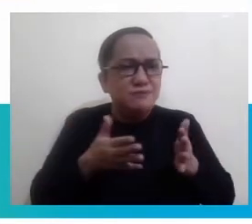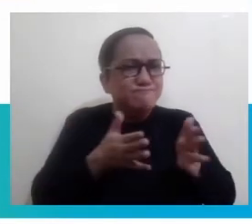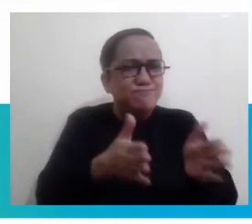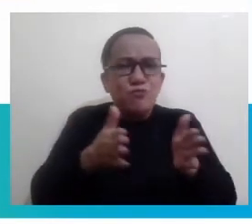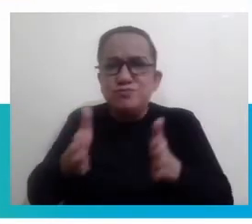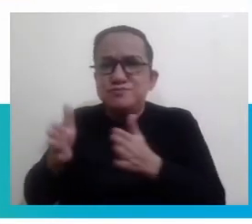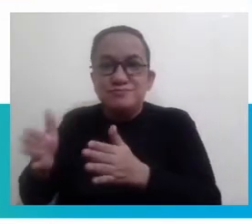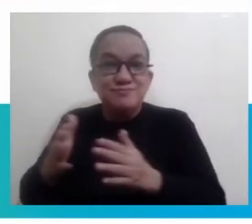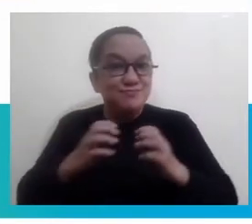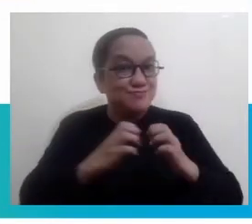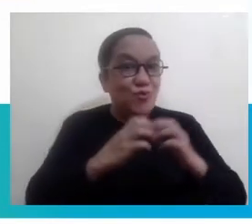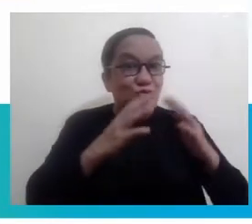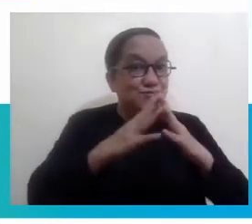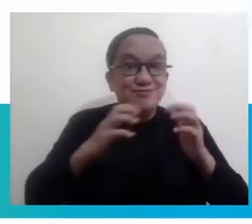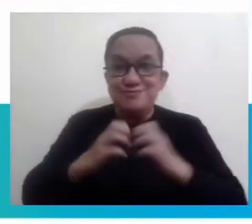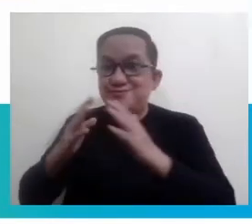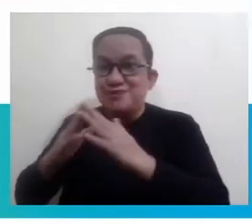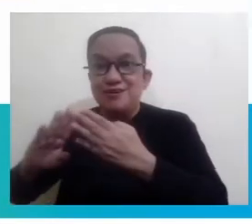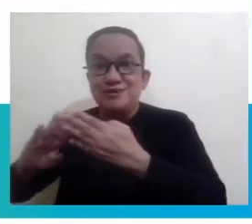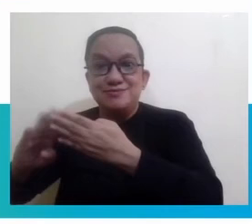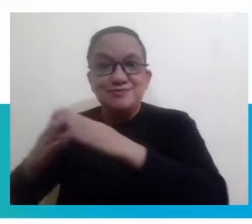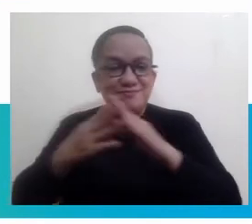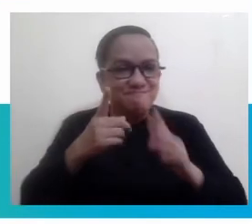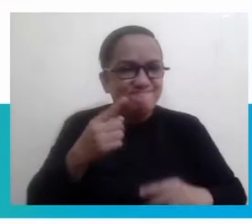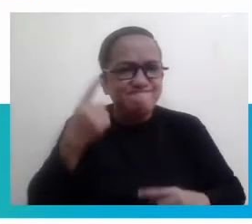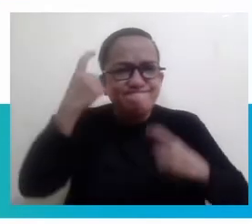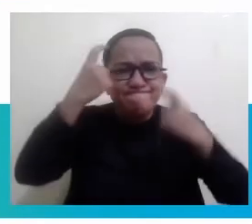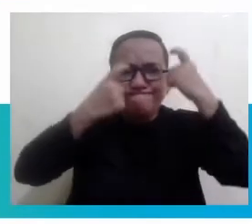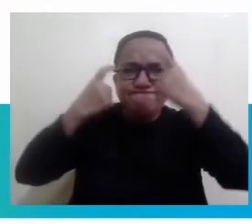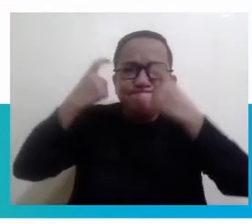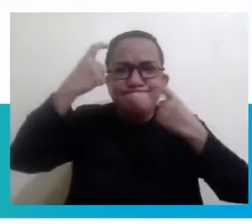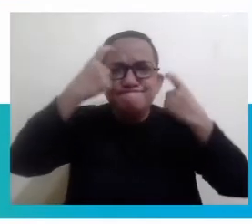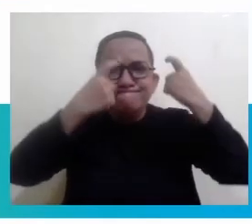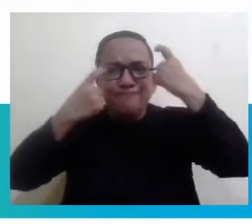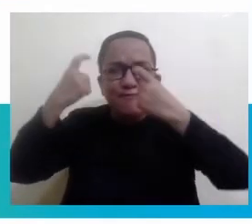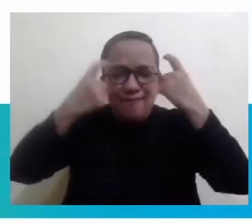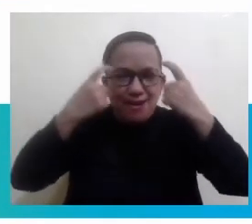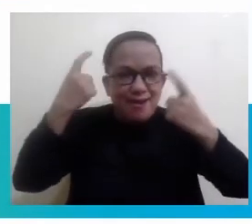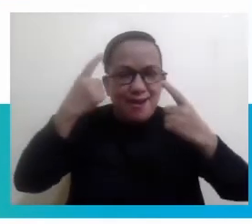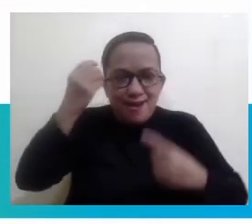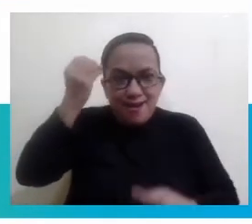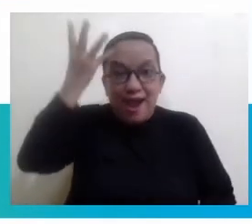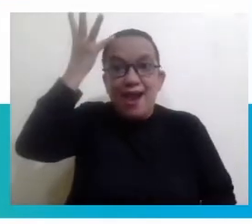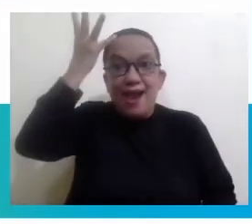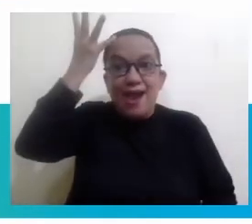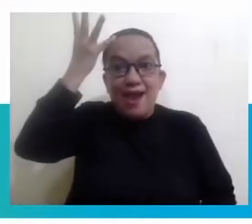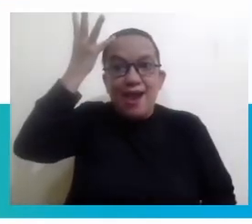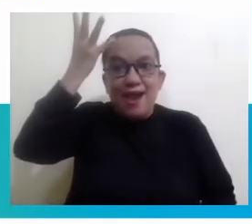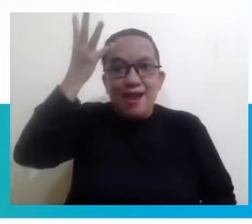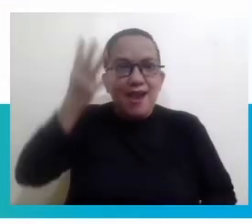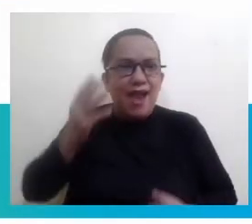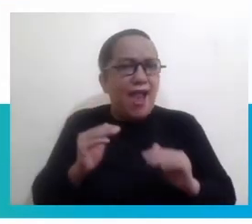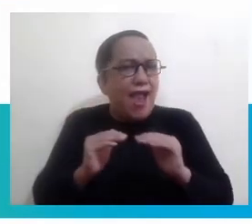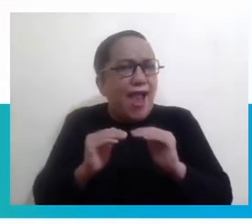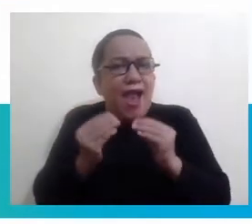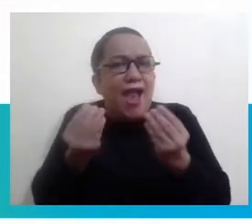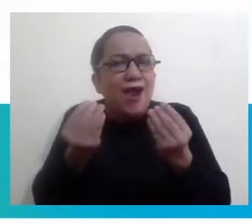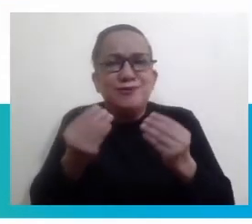reflect, look back, and look ahead, and decide for themselves what is their desired